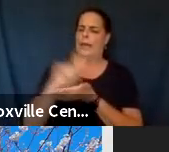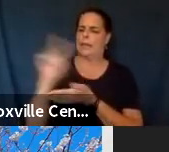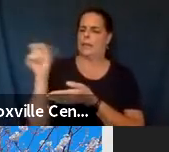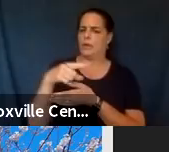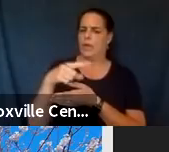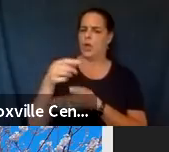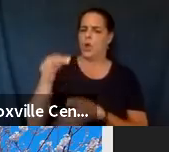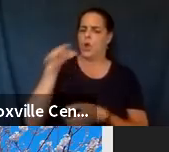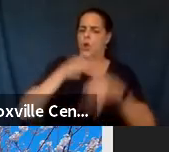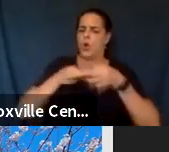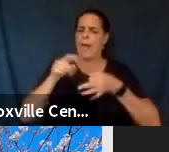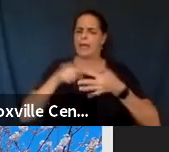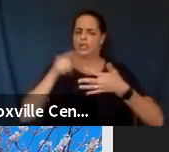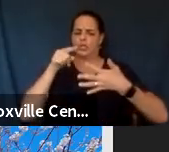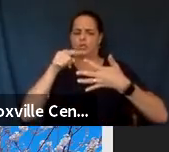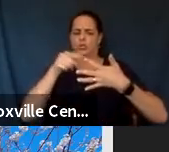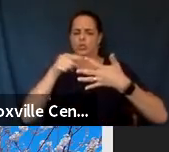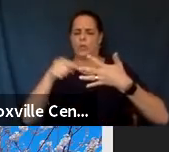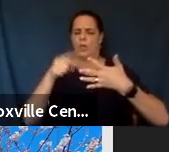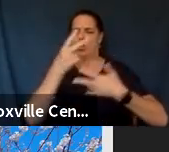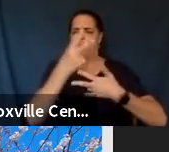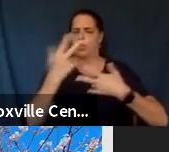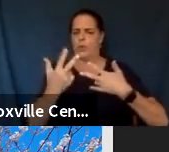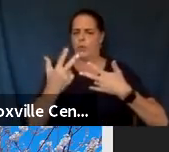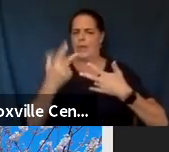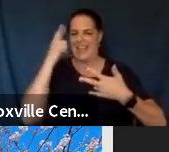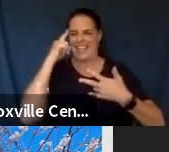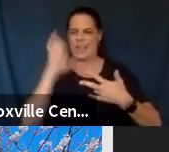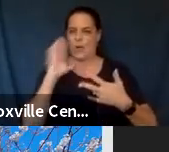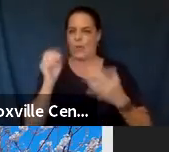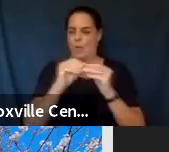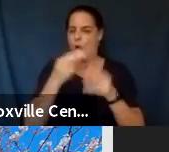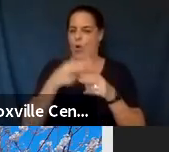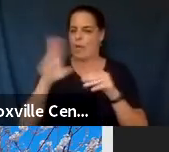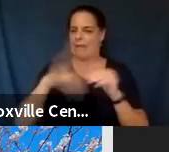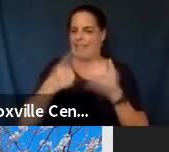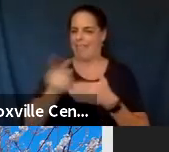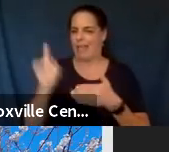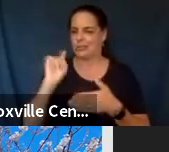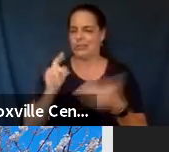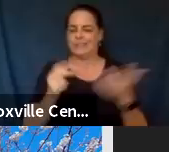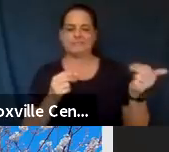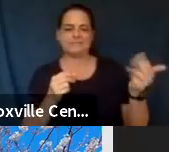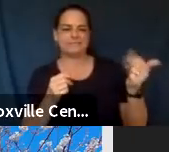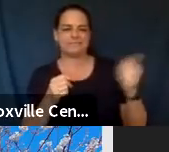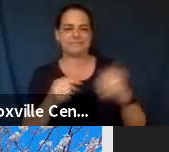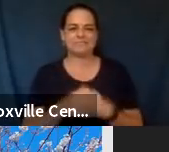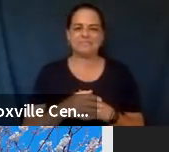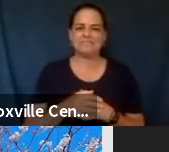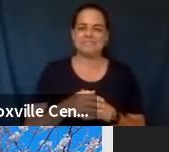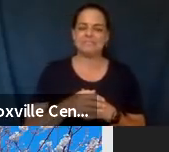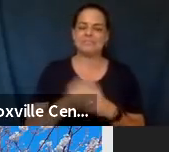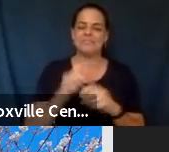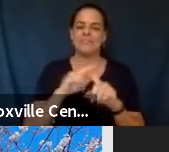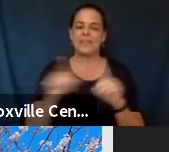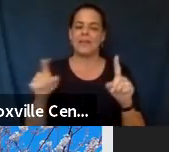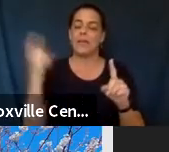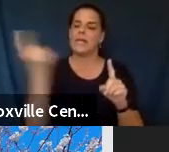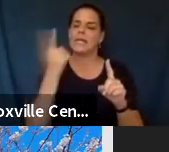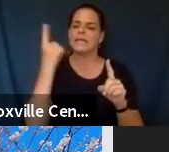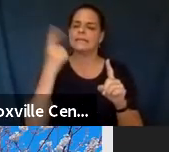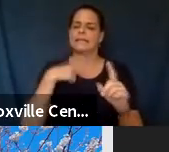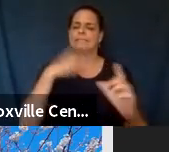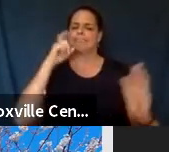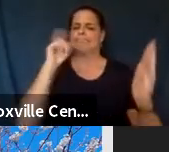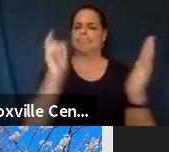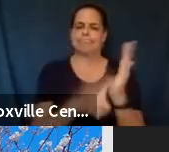and 3, please? This will be a little, I think I'll be quicker this week. Yes. But something caught my